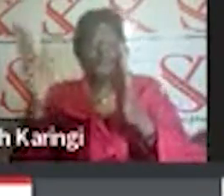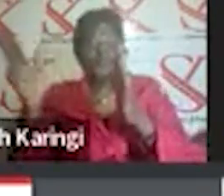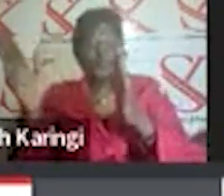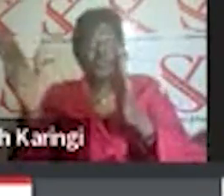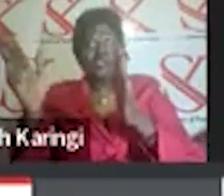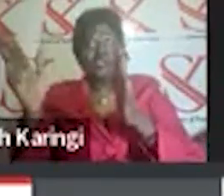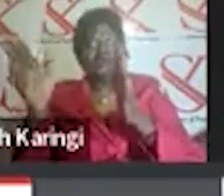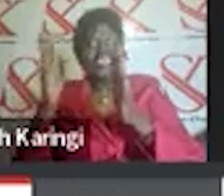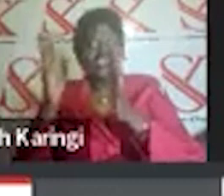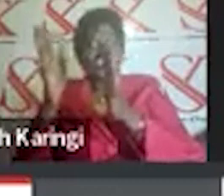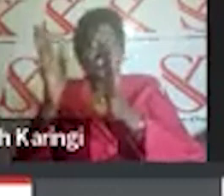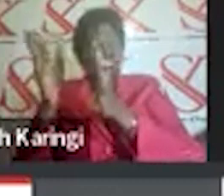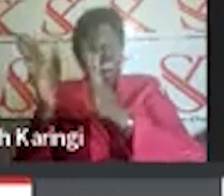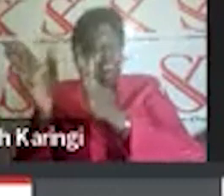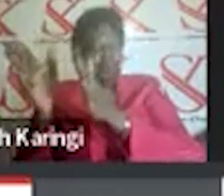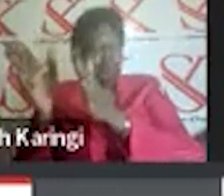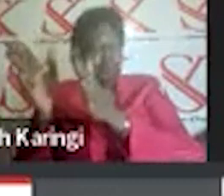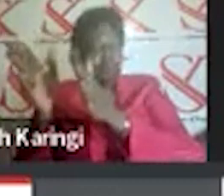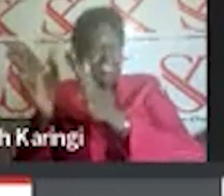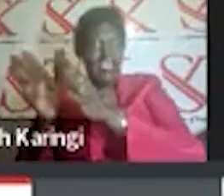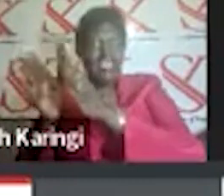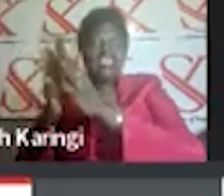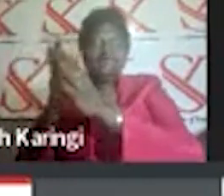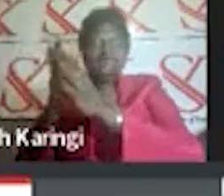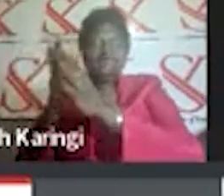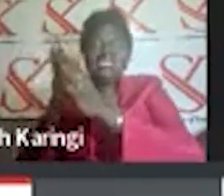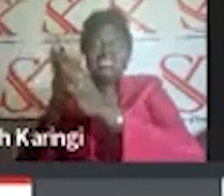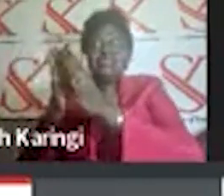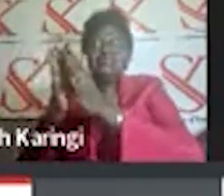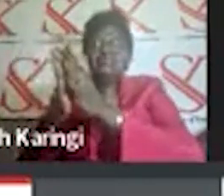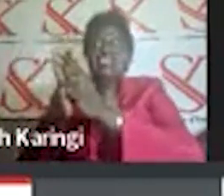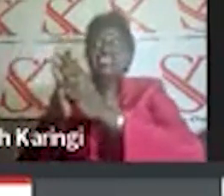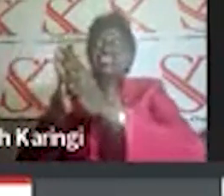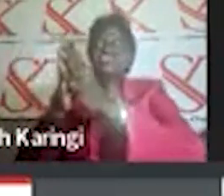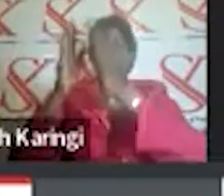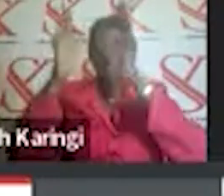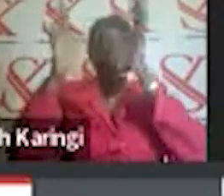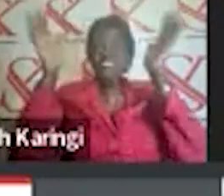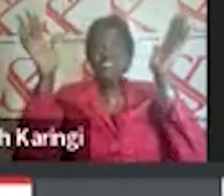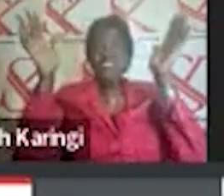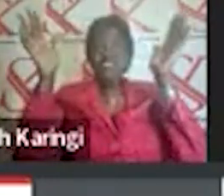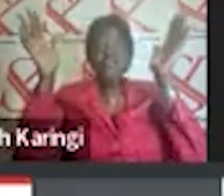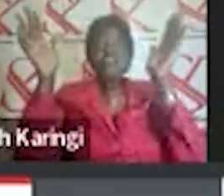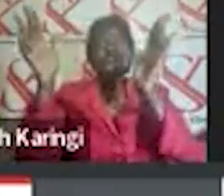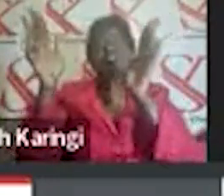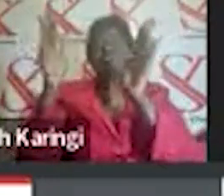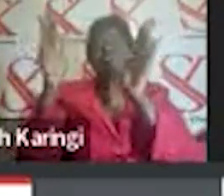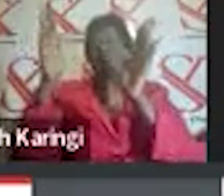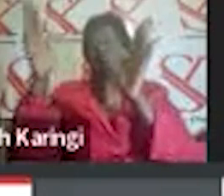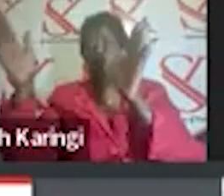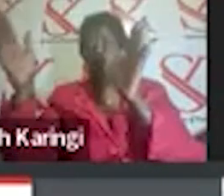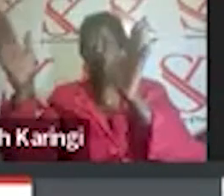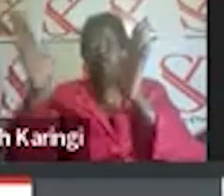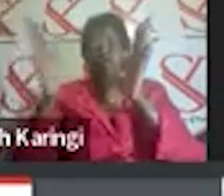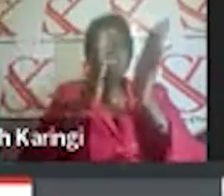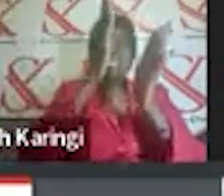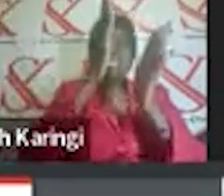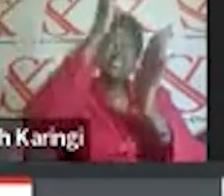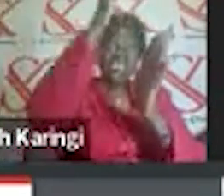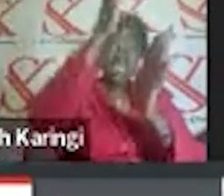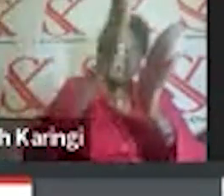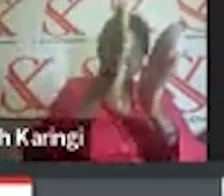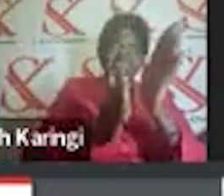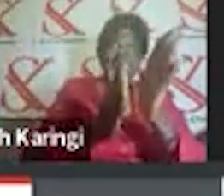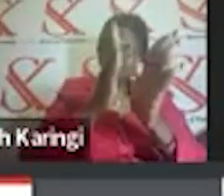cannot grow past a certain level. At times you see like the burden is so big, you cannot be able to move. And